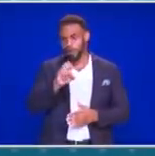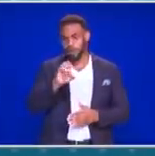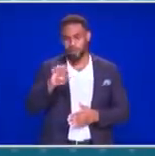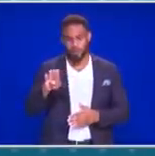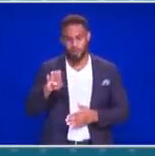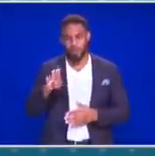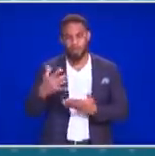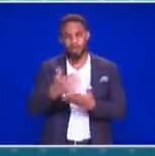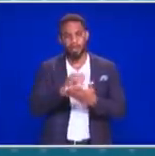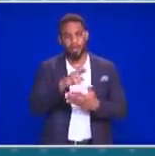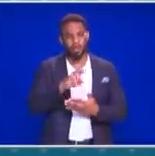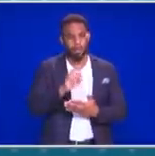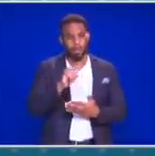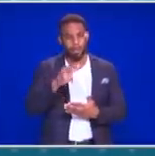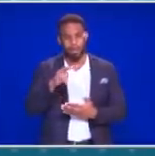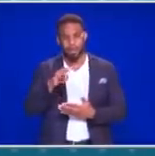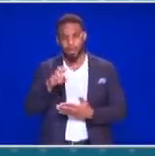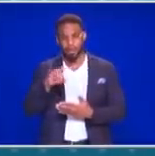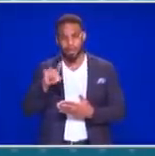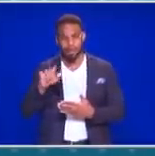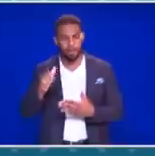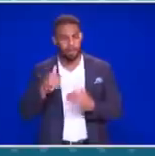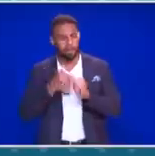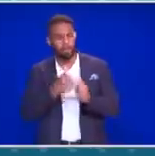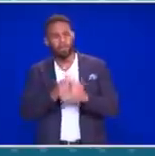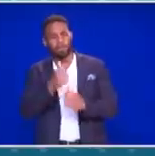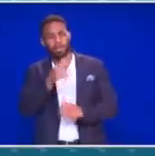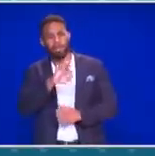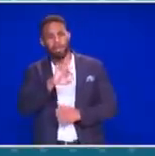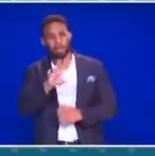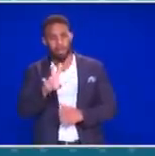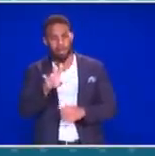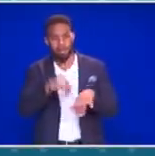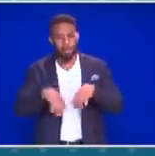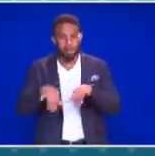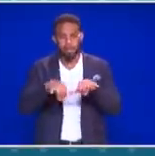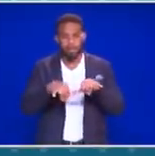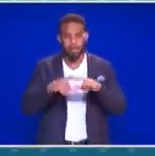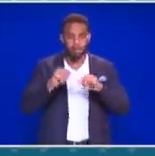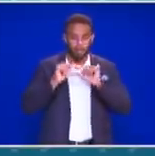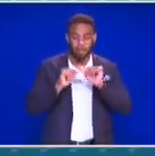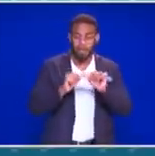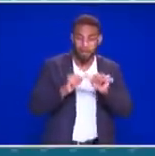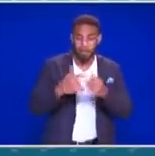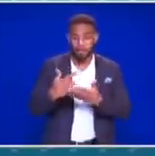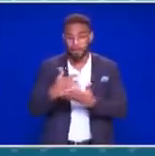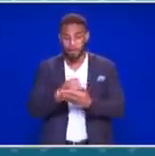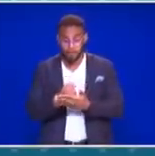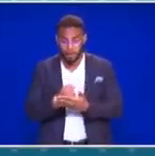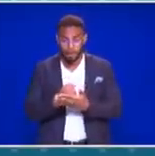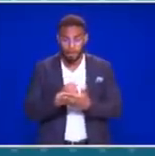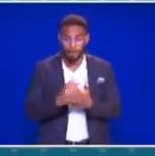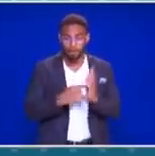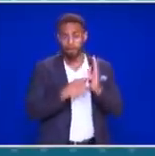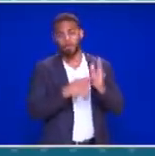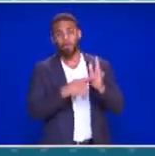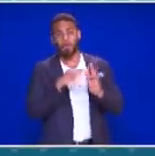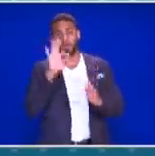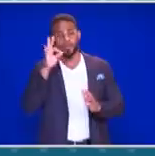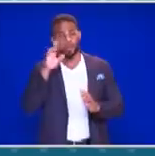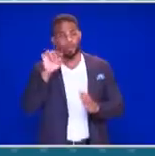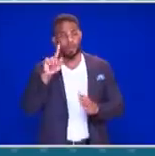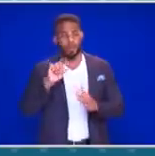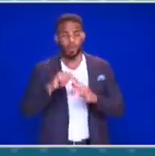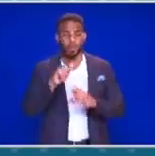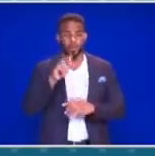Bureau collects race and ethnicity data in accordance with the 1997 standards for maintaining, collecting, and presenting federal data